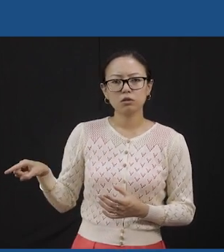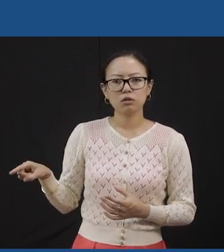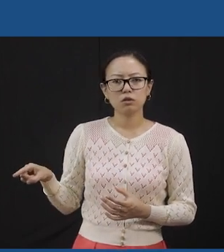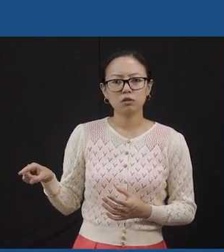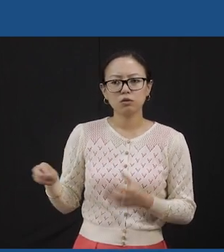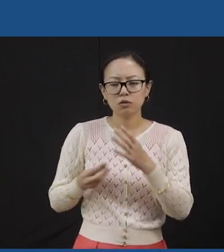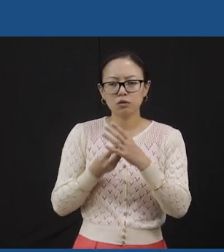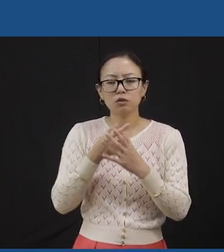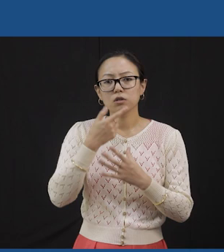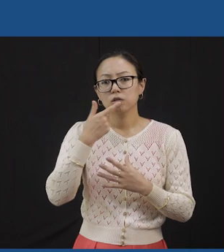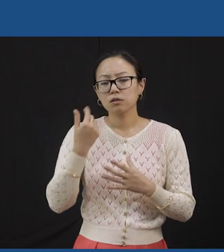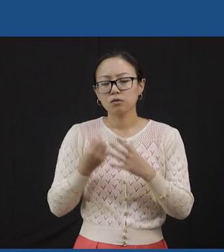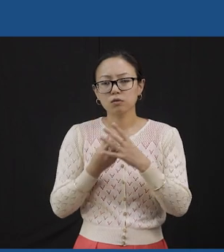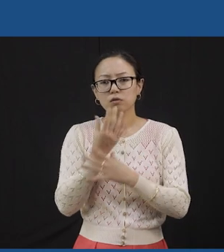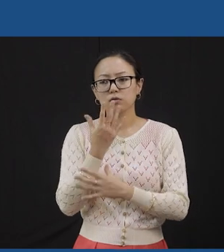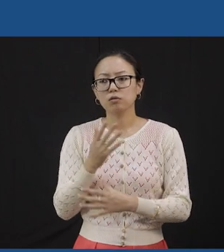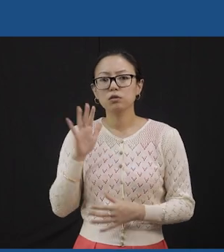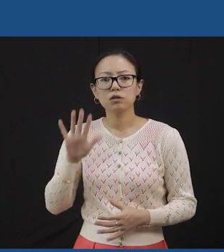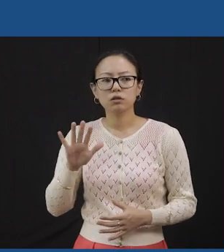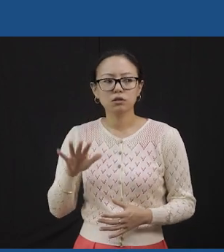were